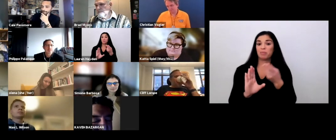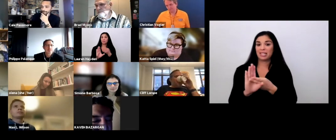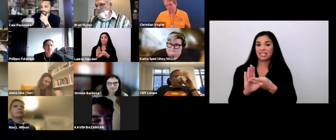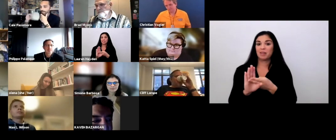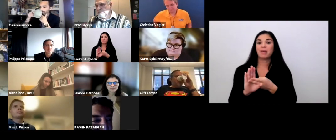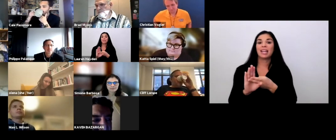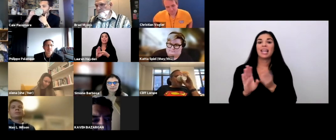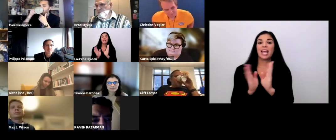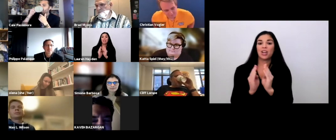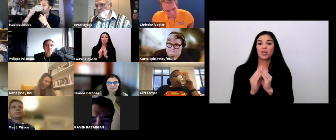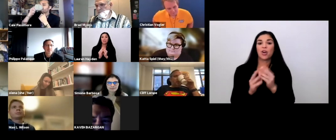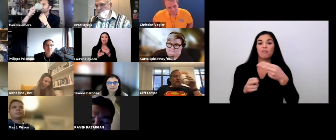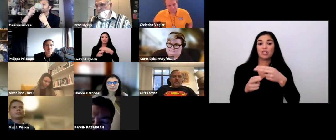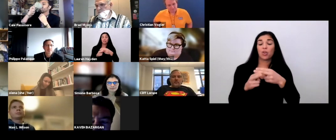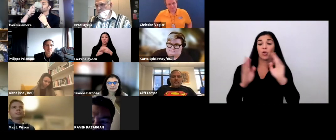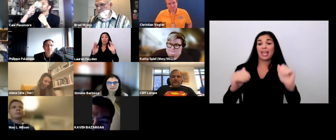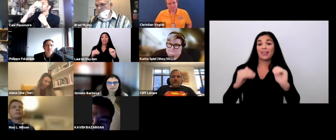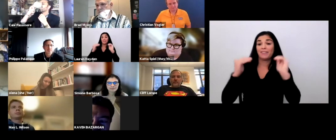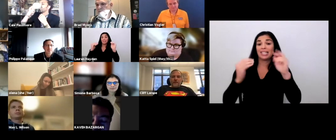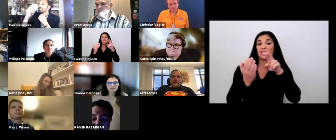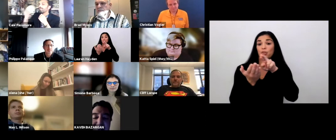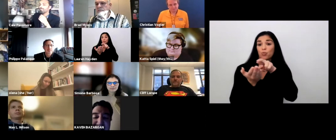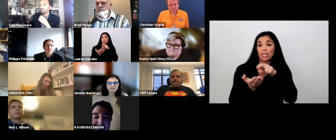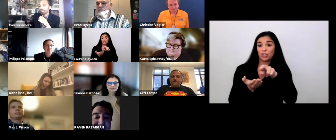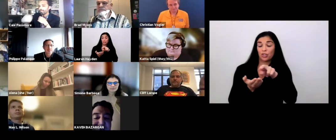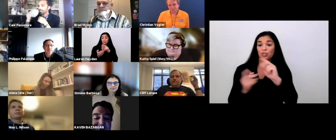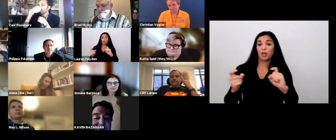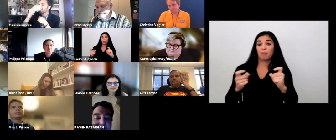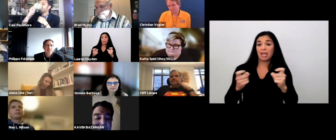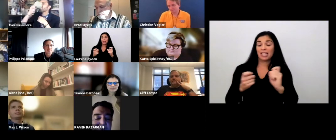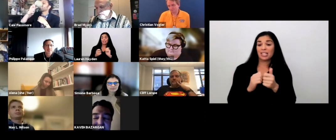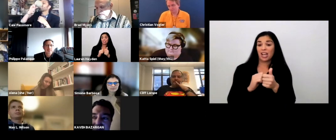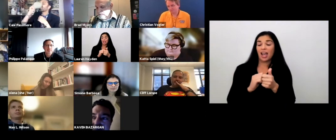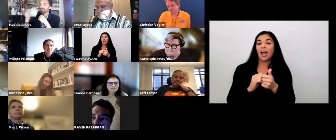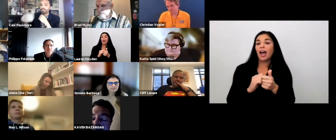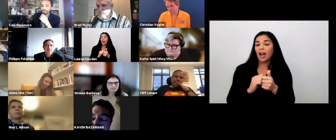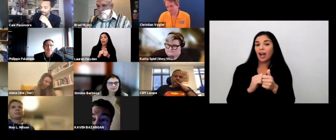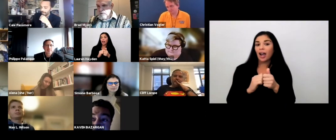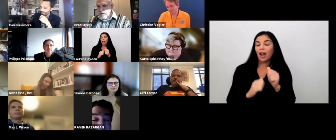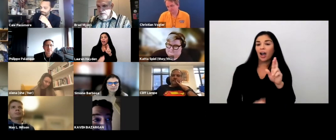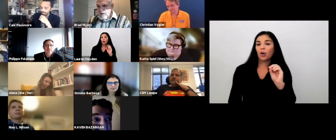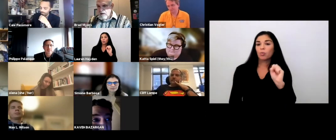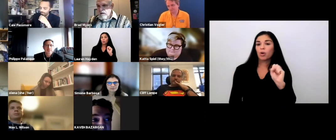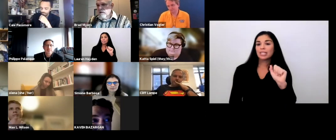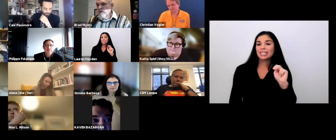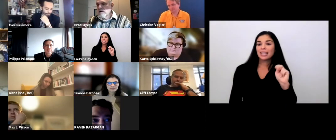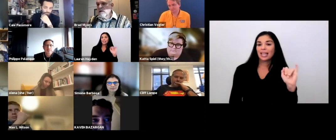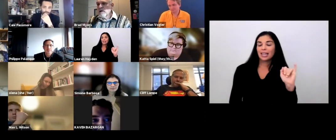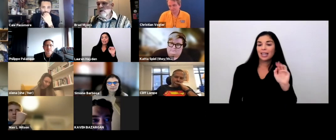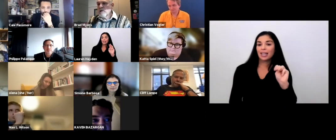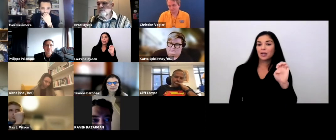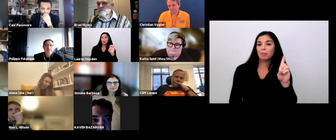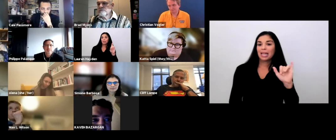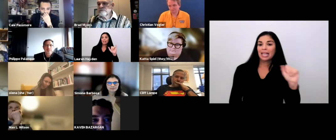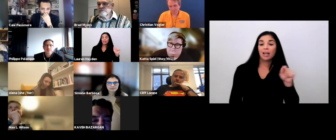called Advancing Research, managed by Rosenfield Media. And it was really great, all